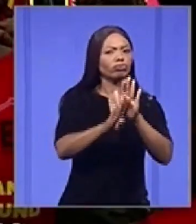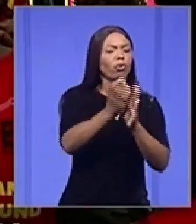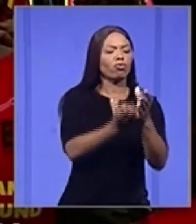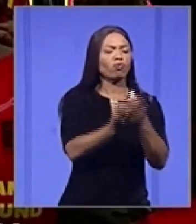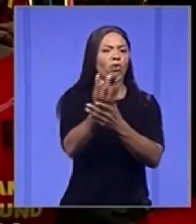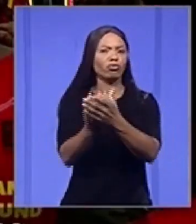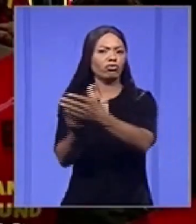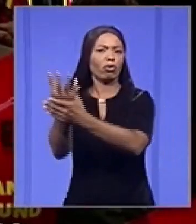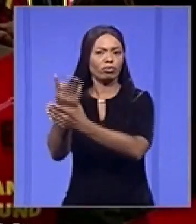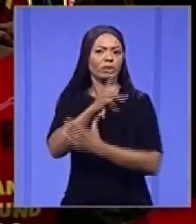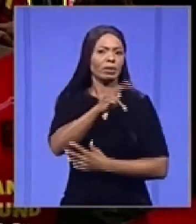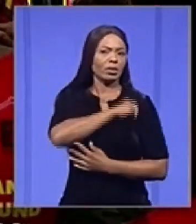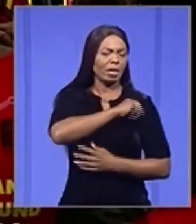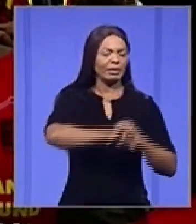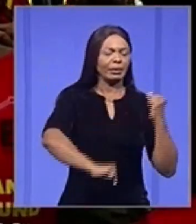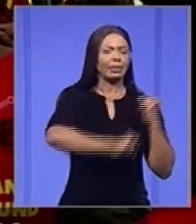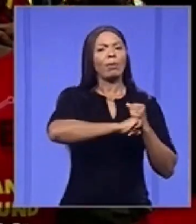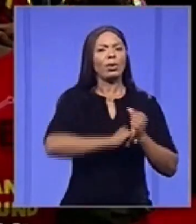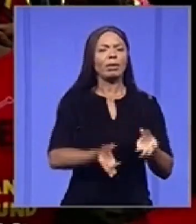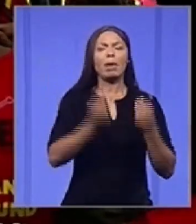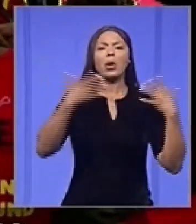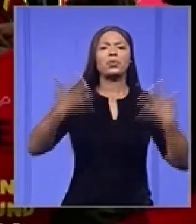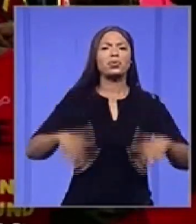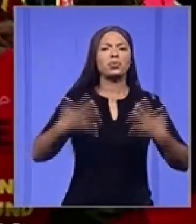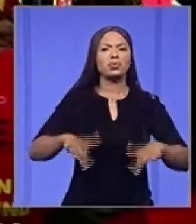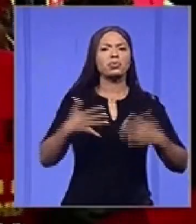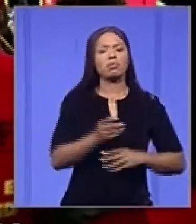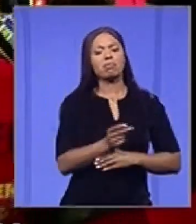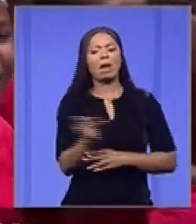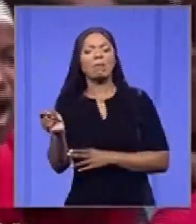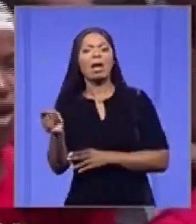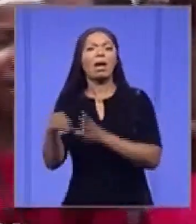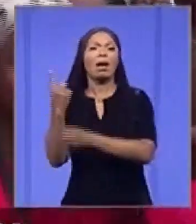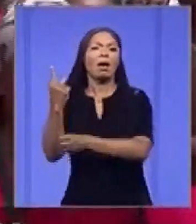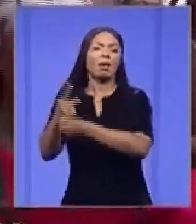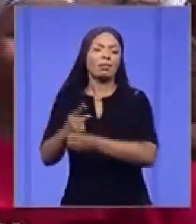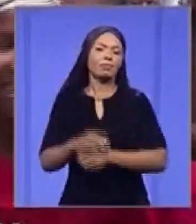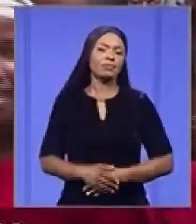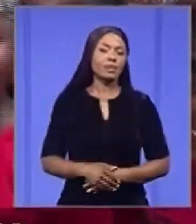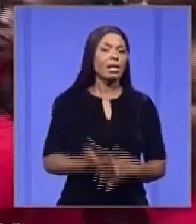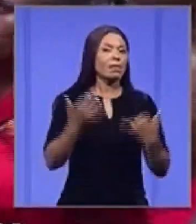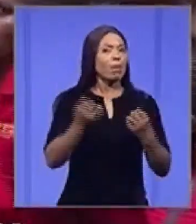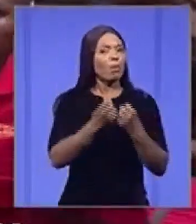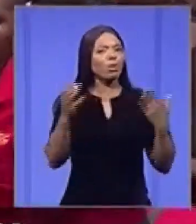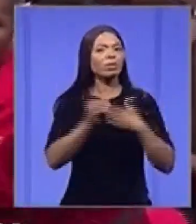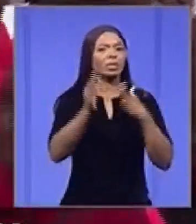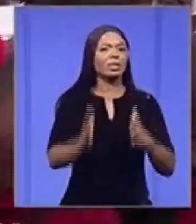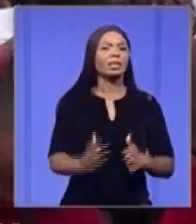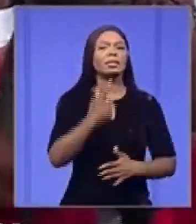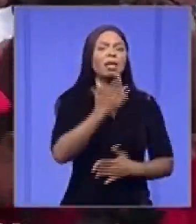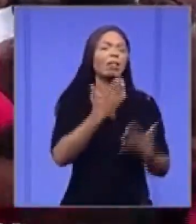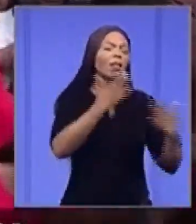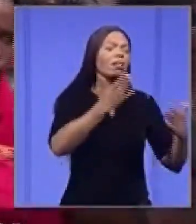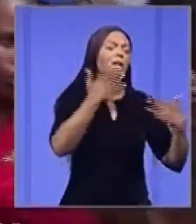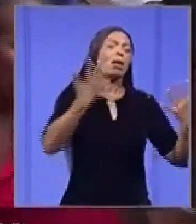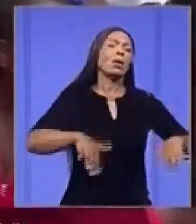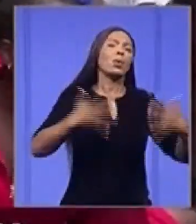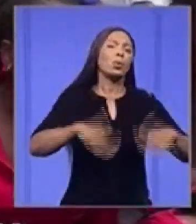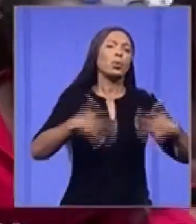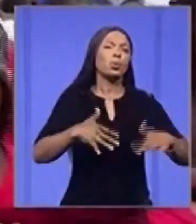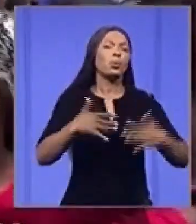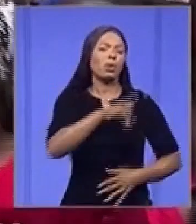e diragatsa bontle thata ntle le Gauteng. Baeteledipele ba lekoko ba re ke nako ba bontsha ditebogo go baemanokeng ba bone